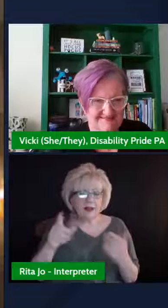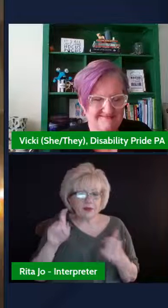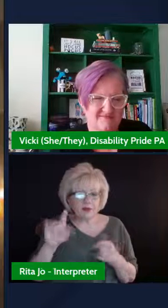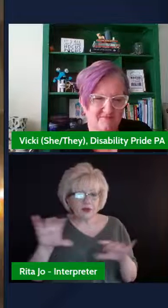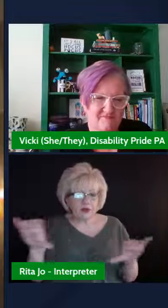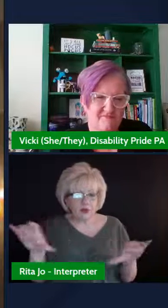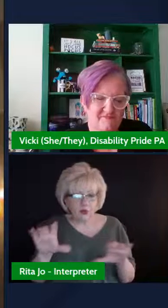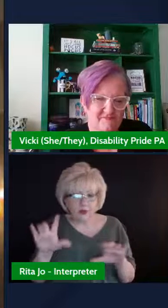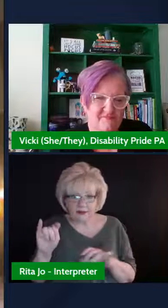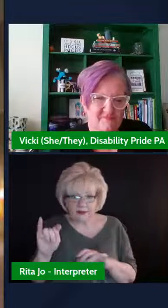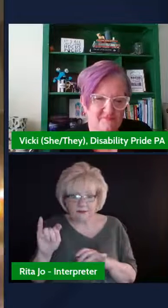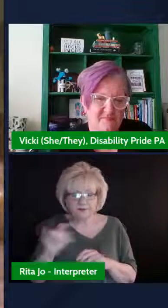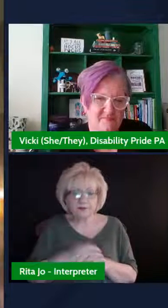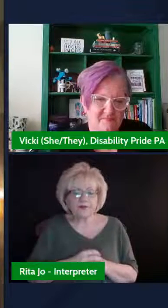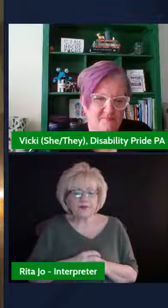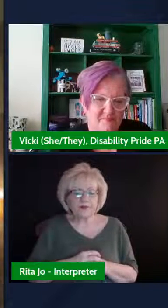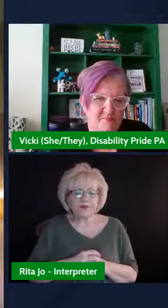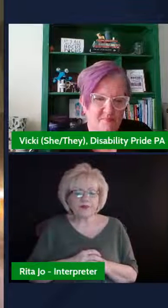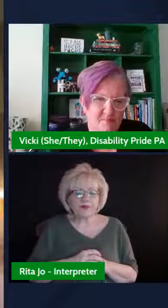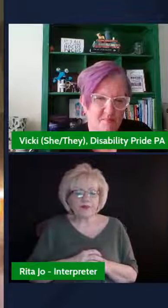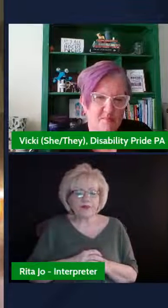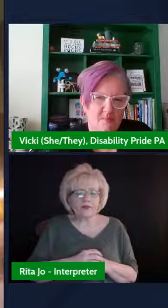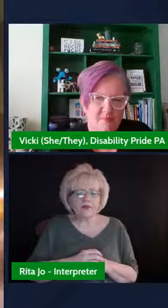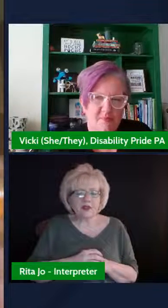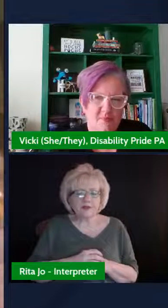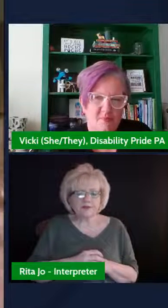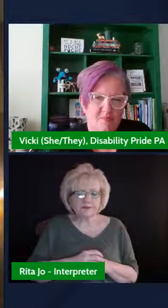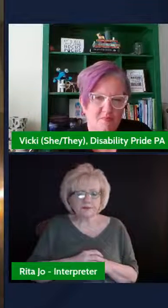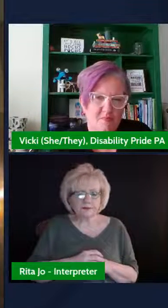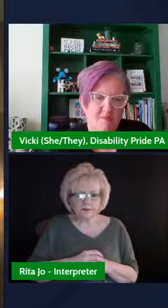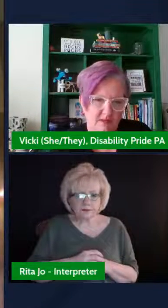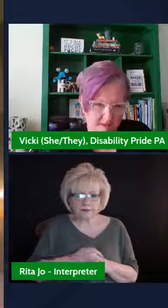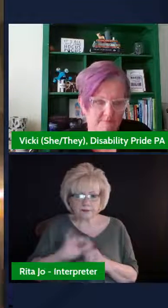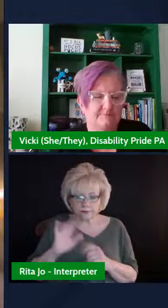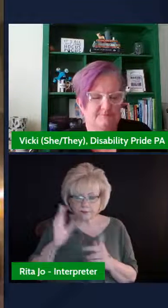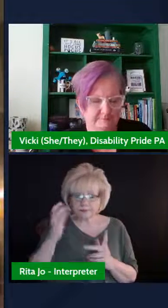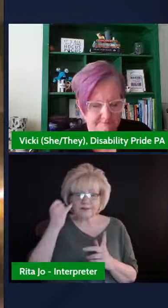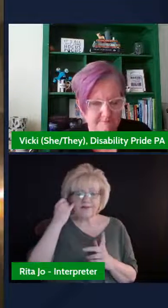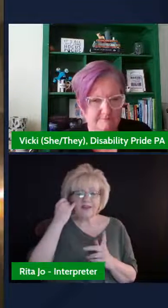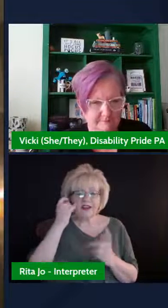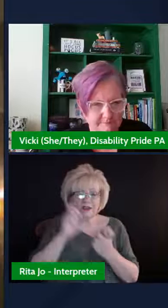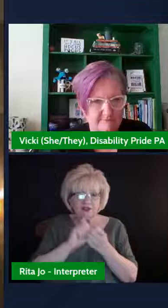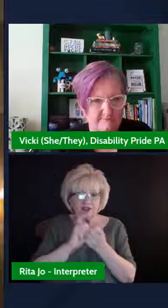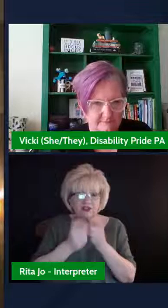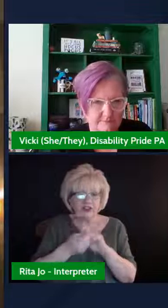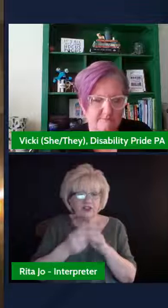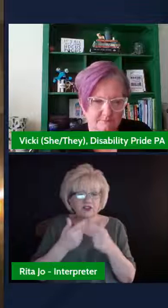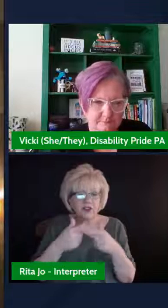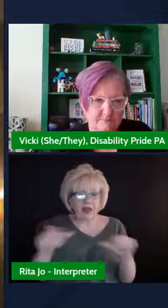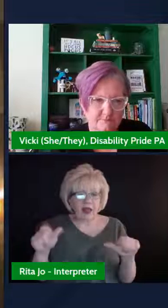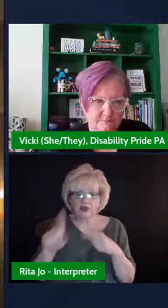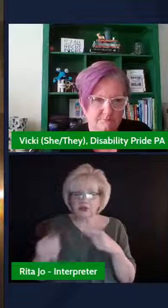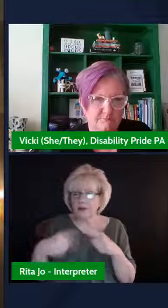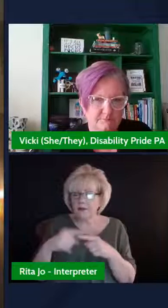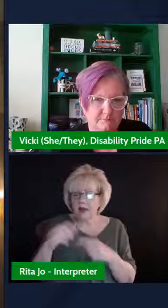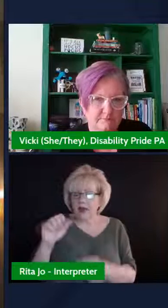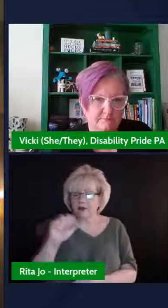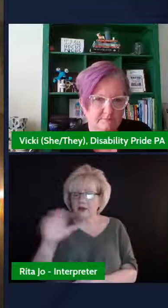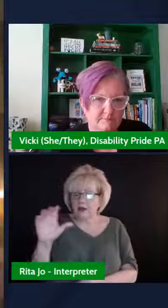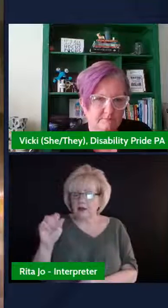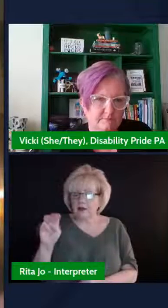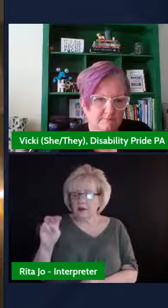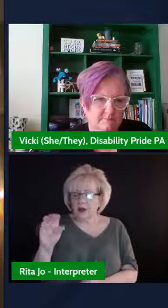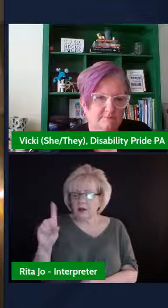like, I from like I said, we if we were to change the language around accommodations, it would have to be a